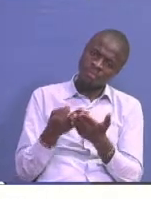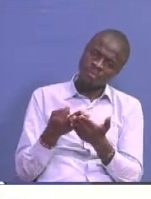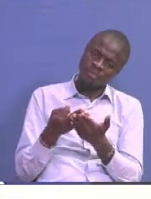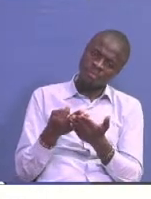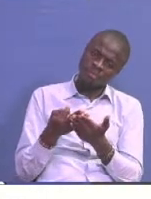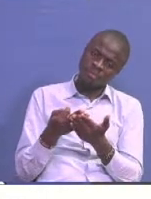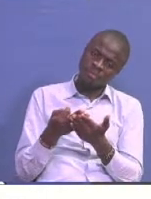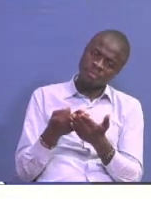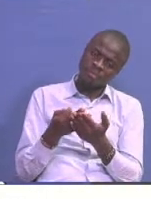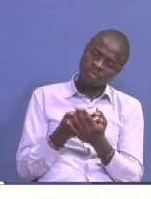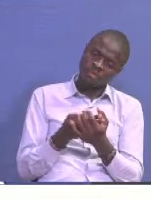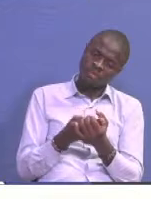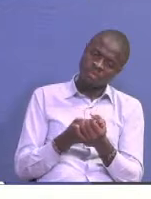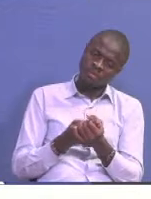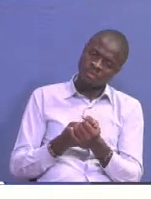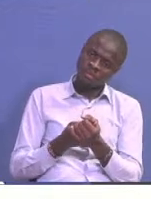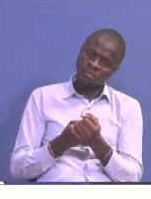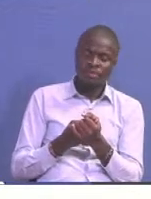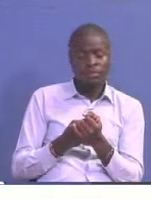automatically.